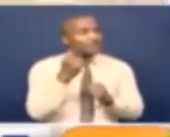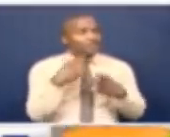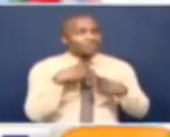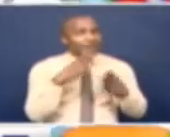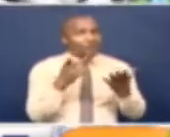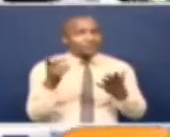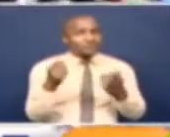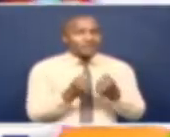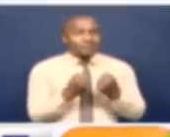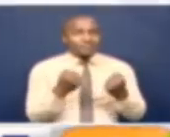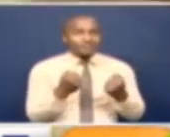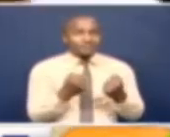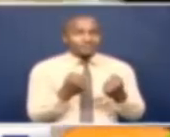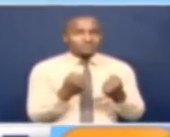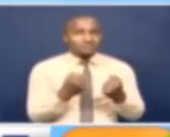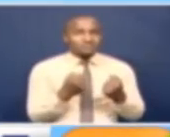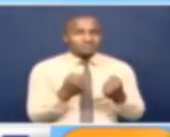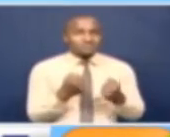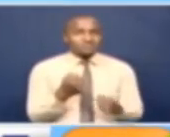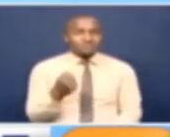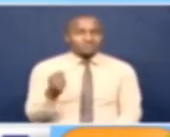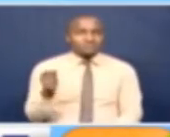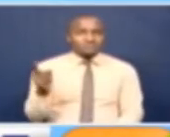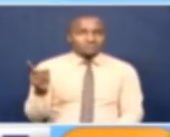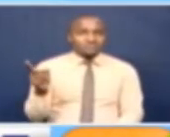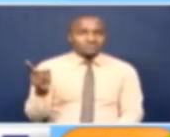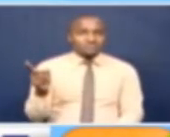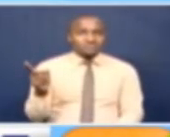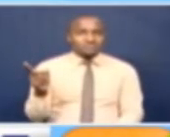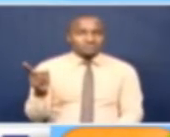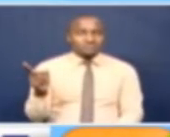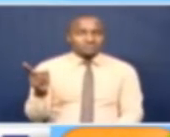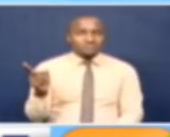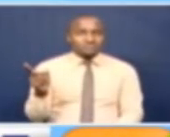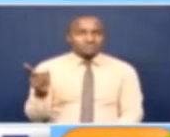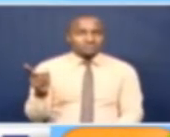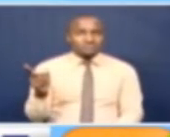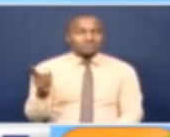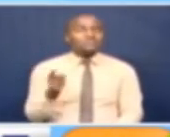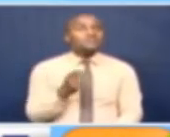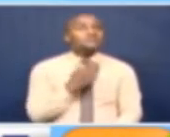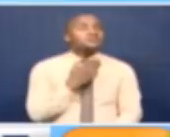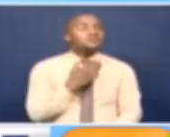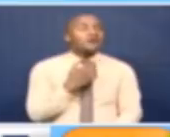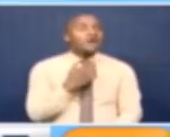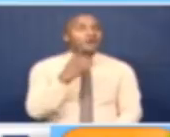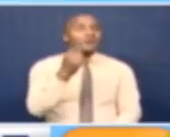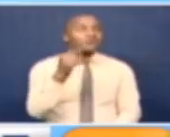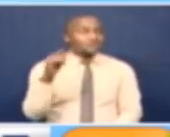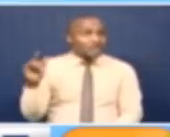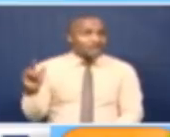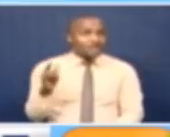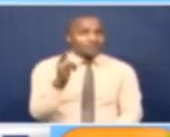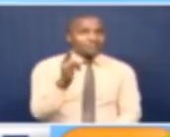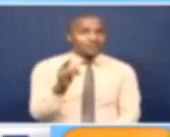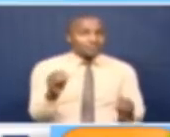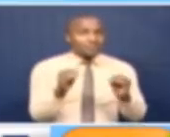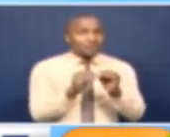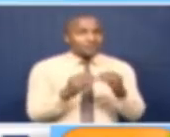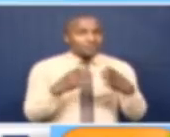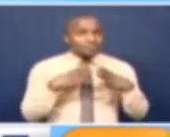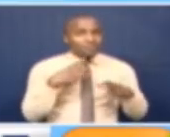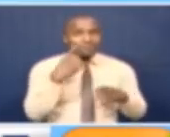about. And this one too. I went to Laikipia and met with the people who